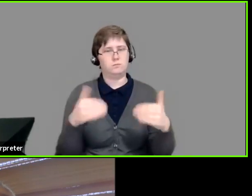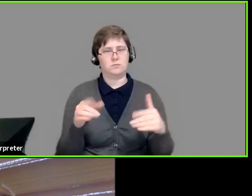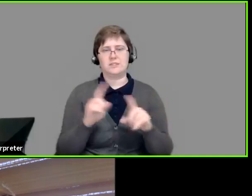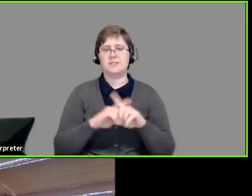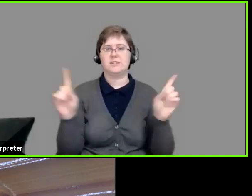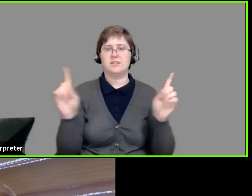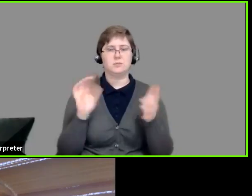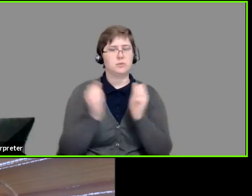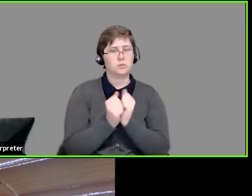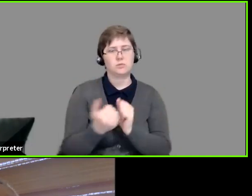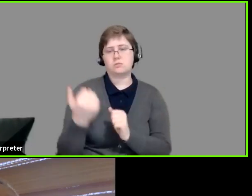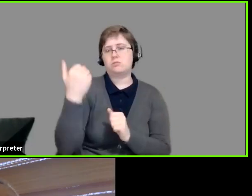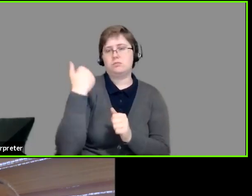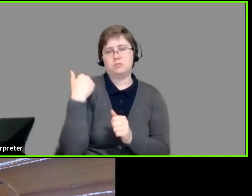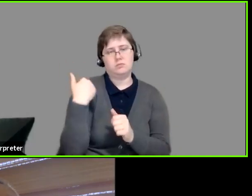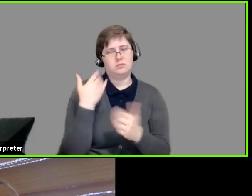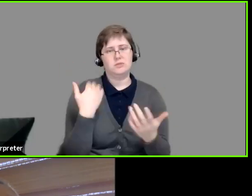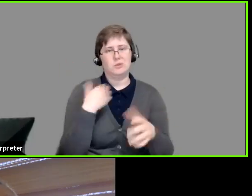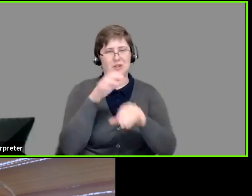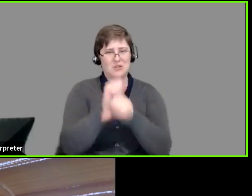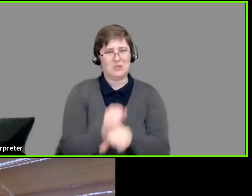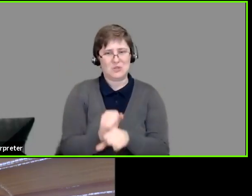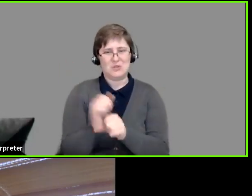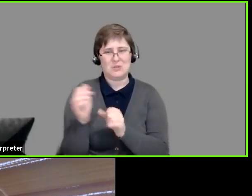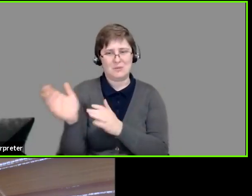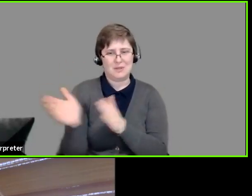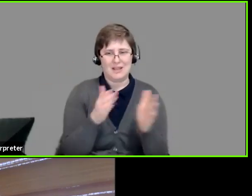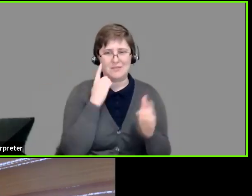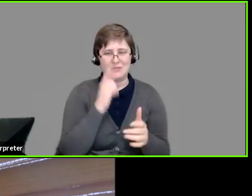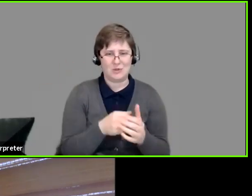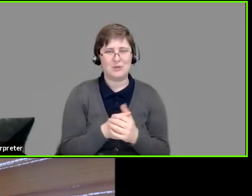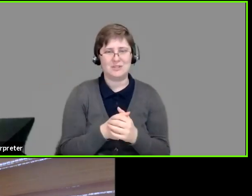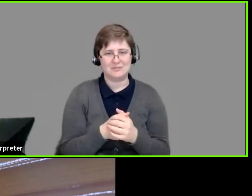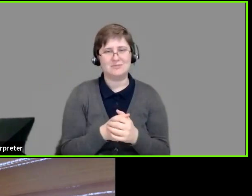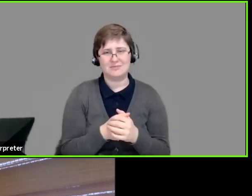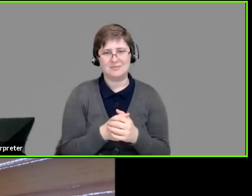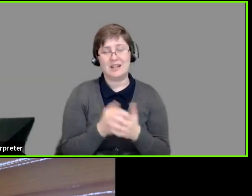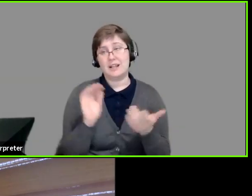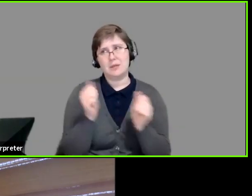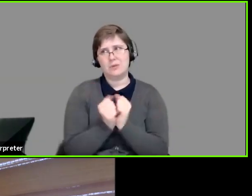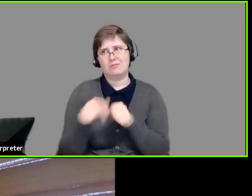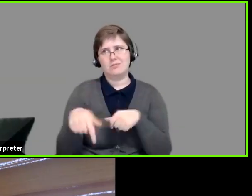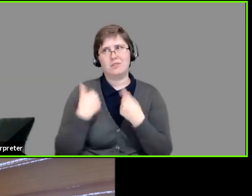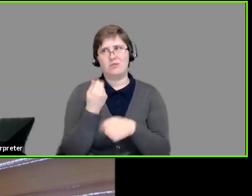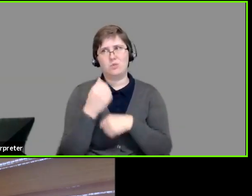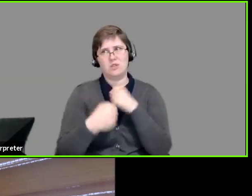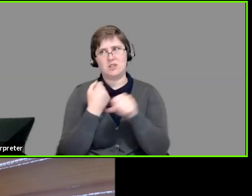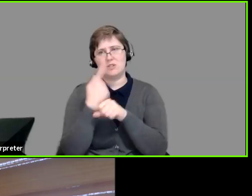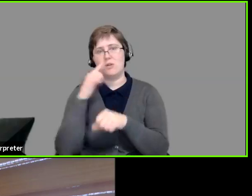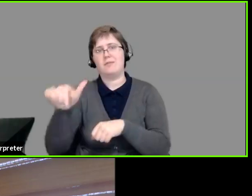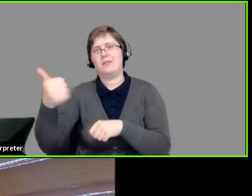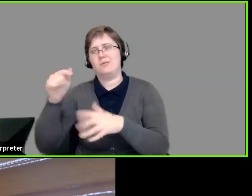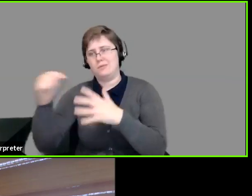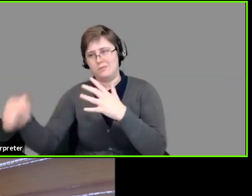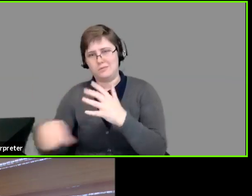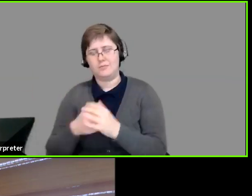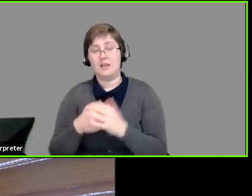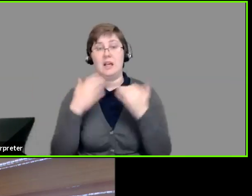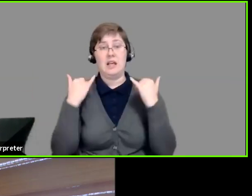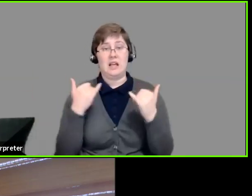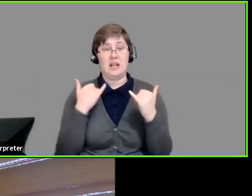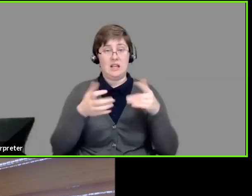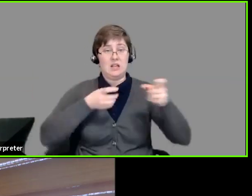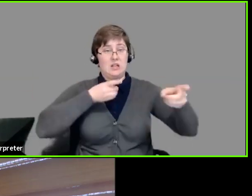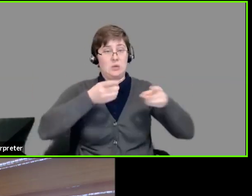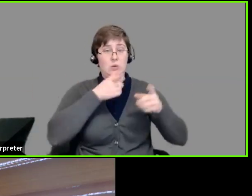different than what we're used to in for our planning purposes over the last couple of years. It's now been directed by